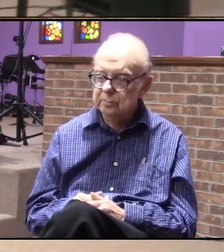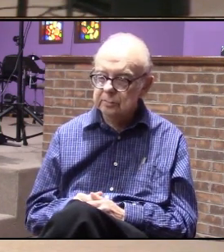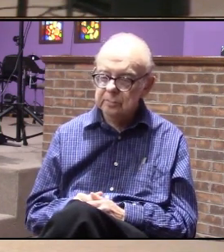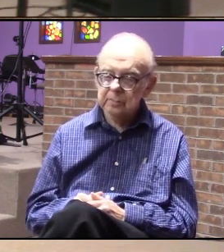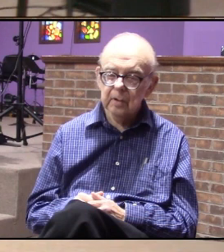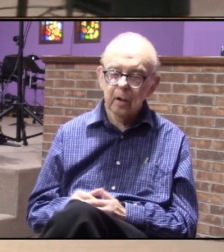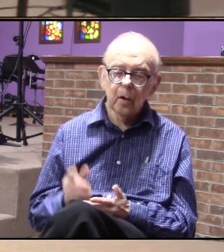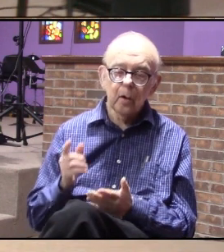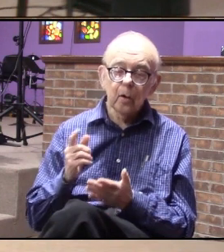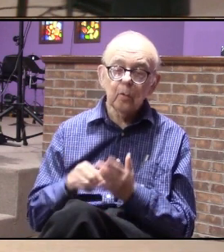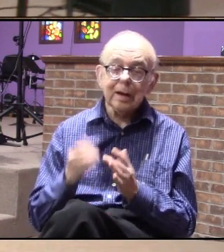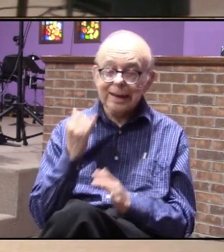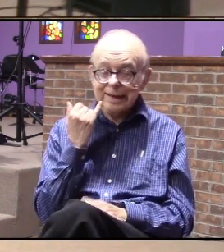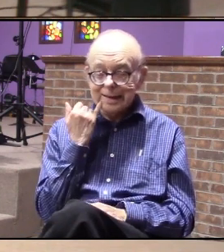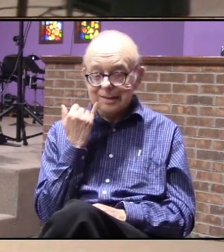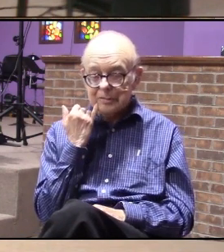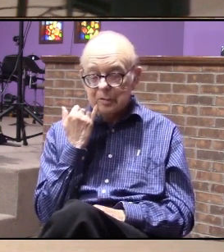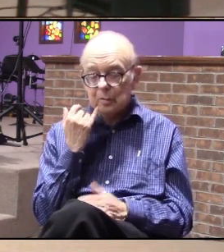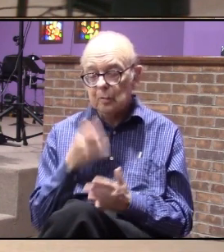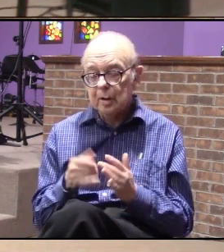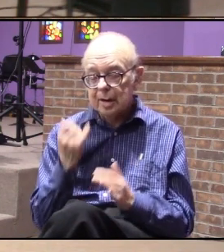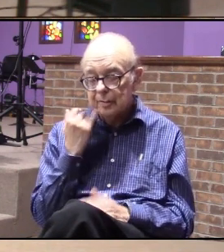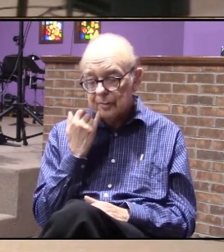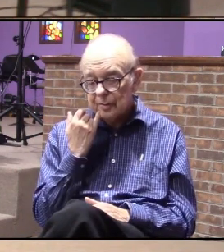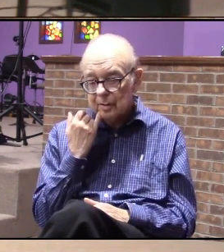What if